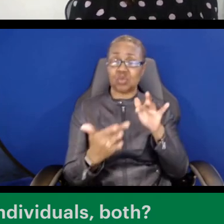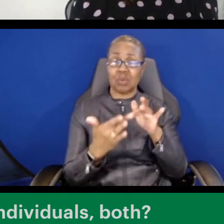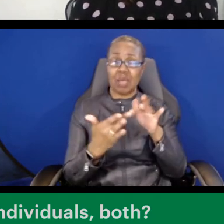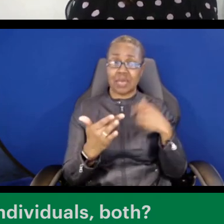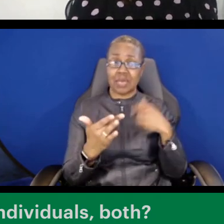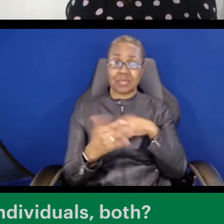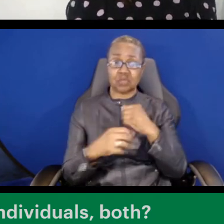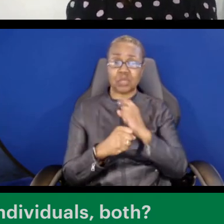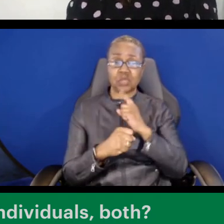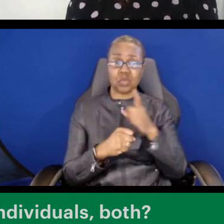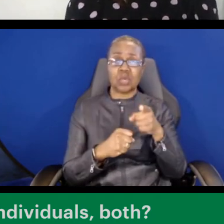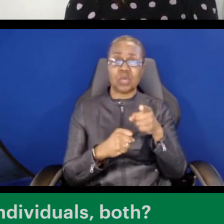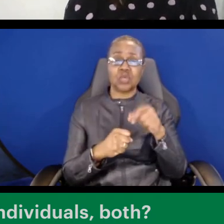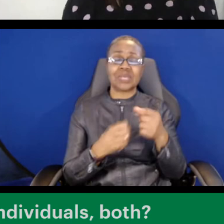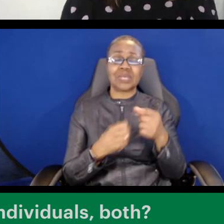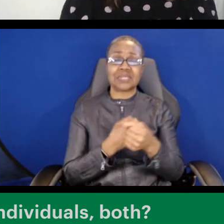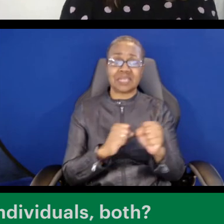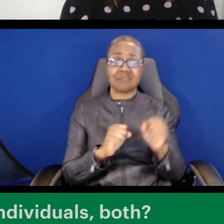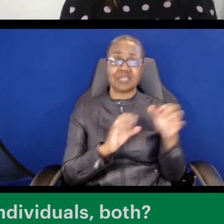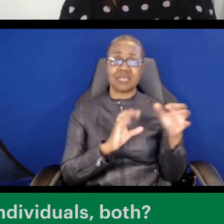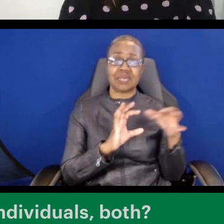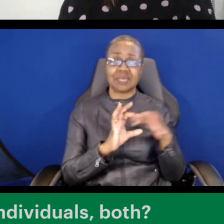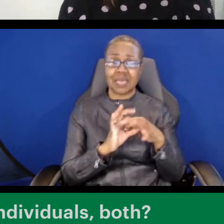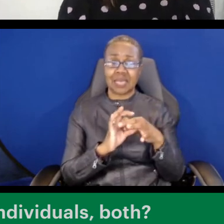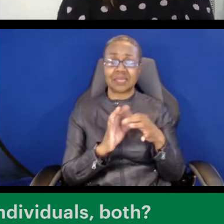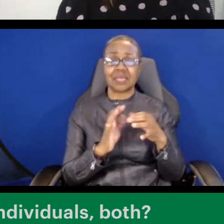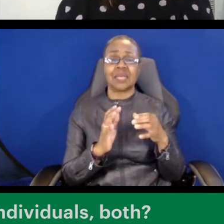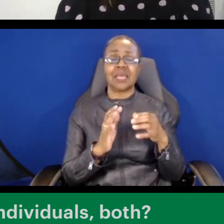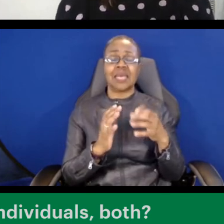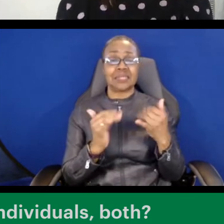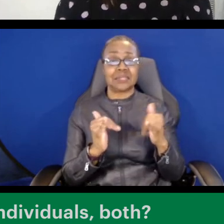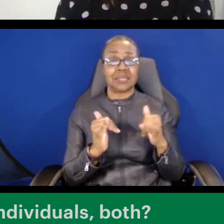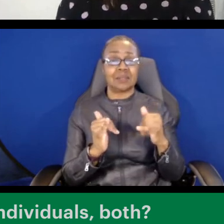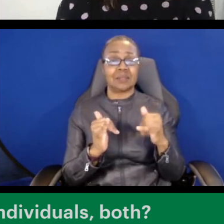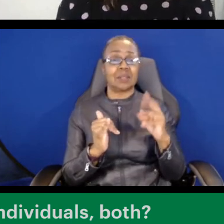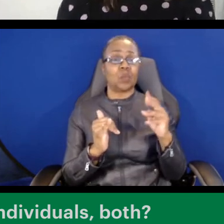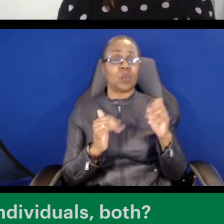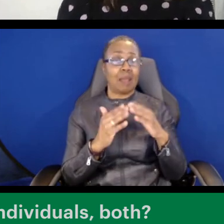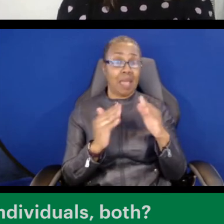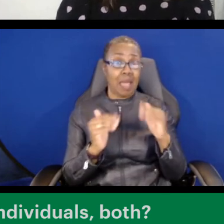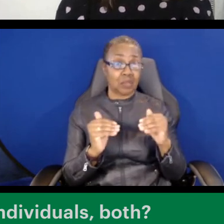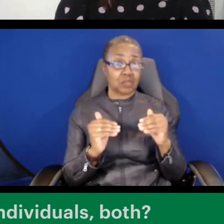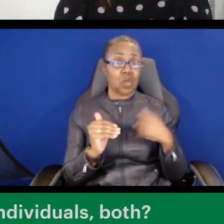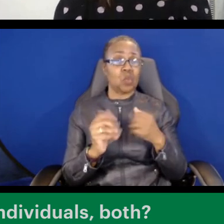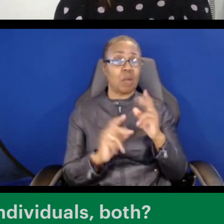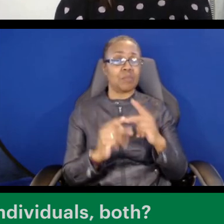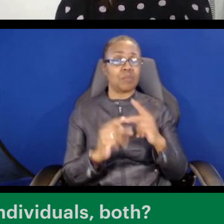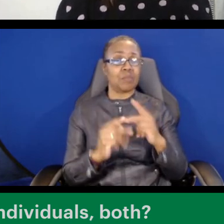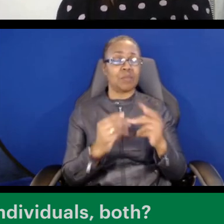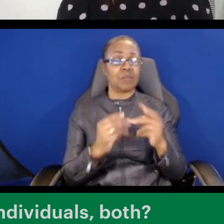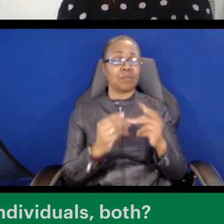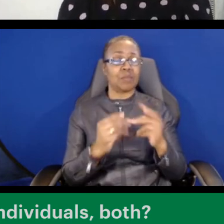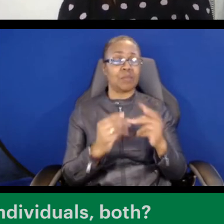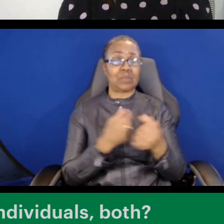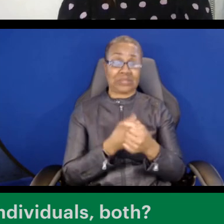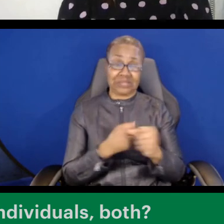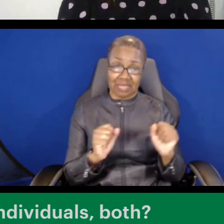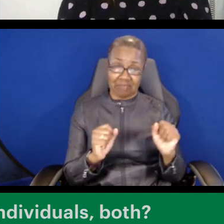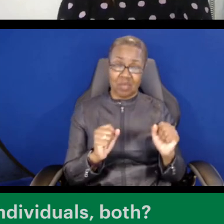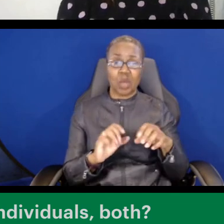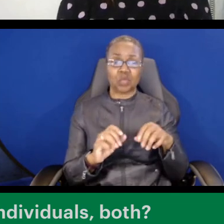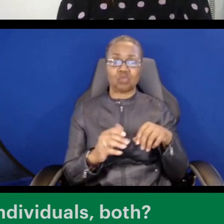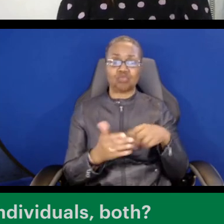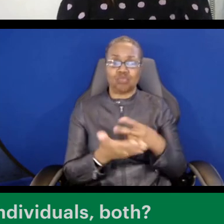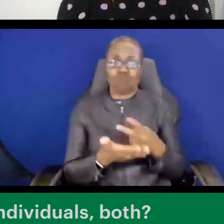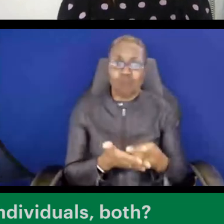you can safely be connected. At the end of the day, it's still a warehouse. We just want to make sure people are safe. That, you know, that you're not tripping over anything, you know, the light